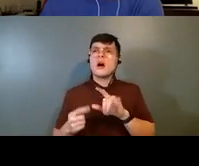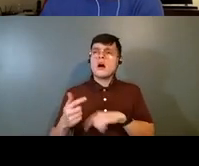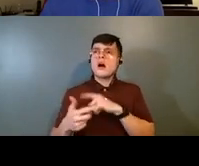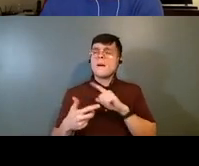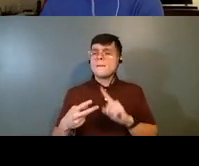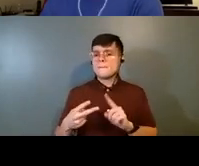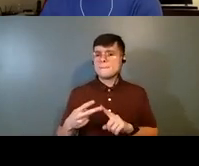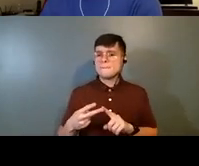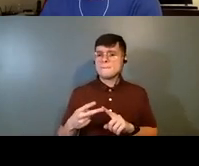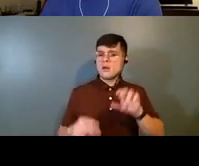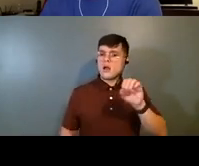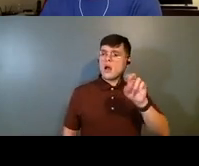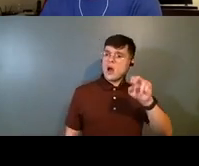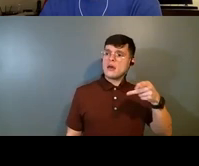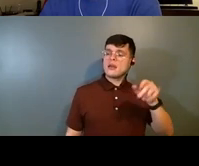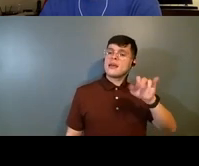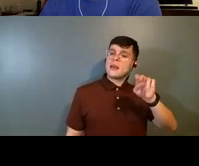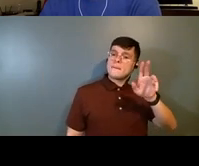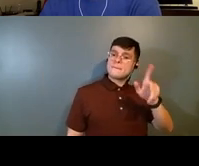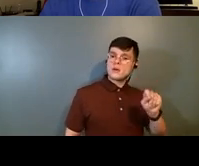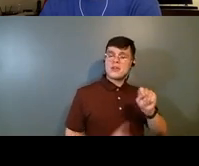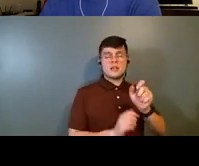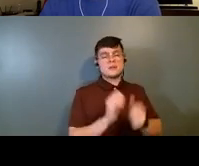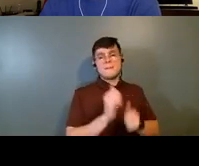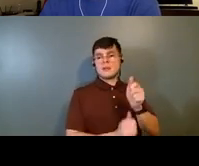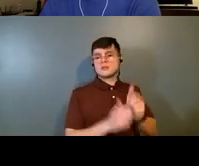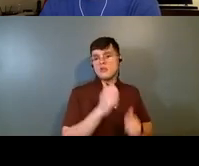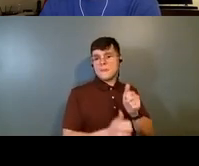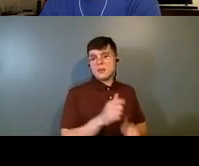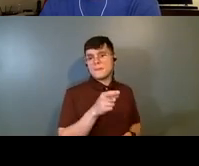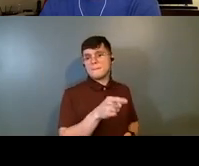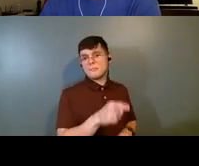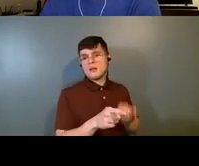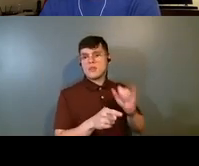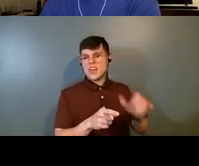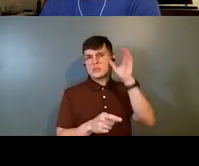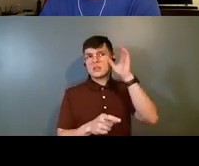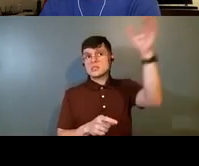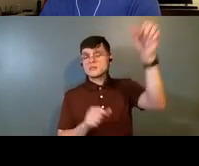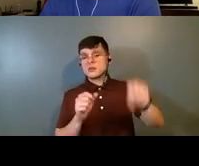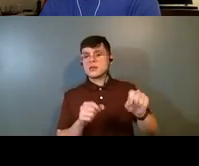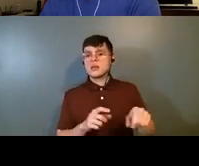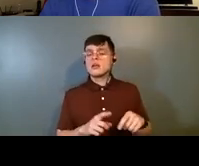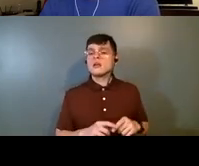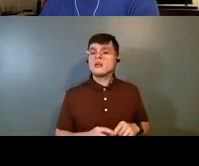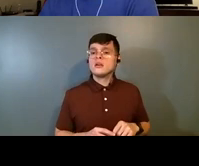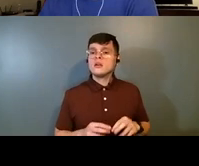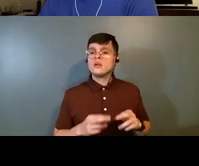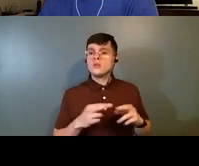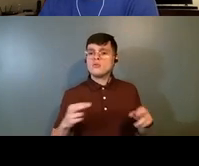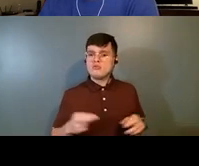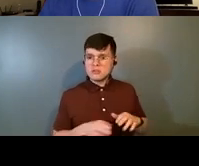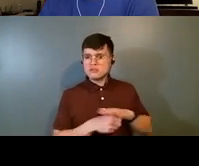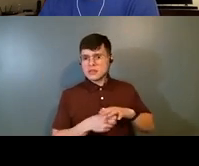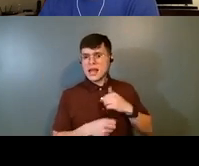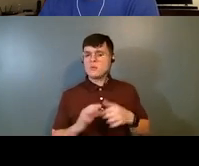the on input thing is your biggest problem, and I think that's a conceptual five regions, and right, you know, and I was